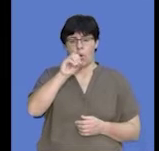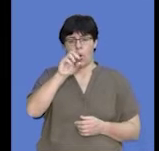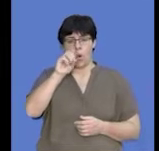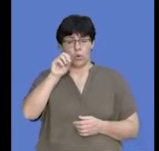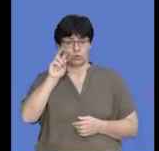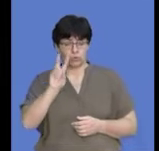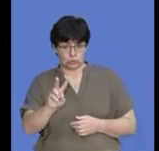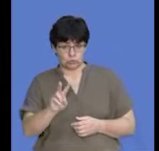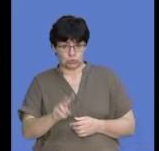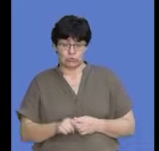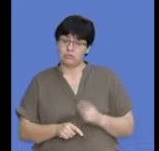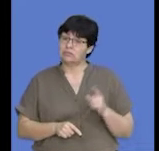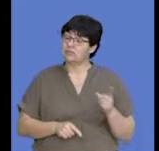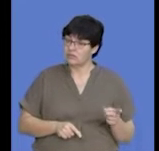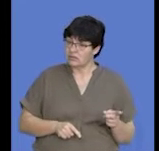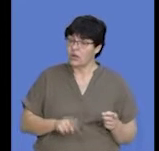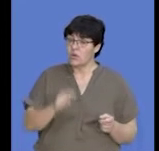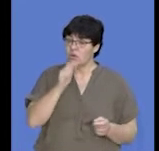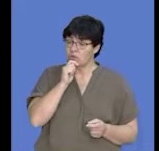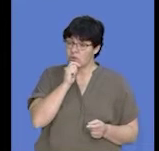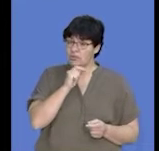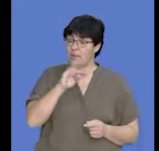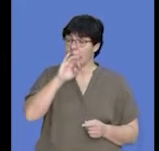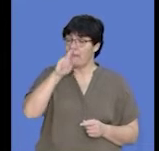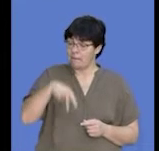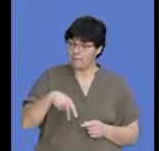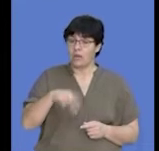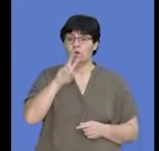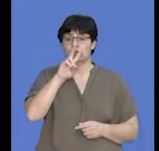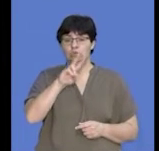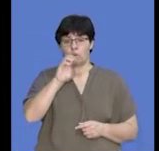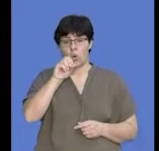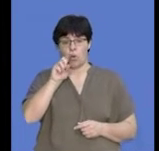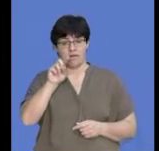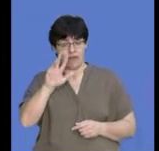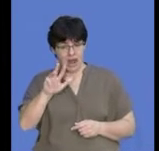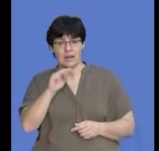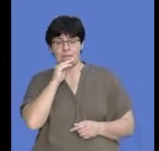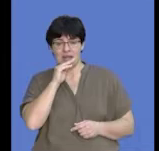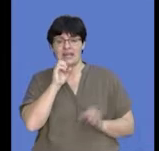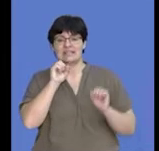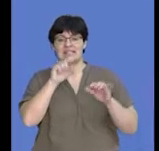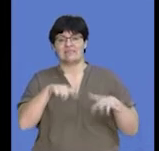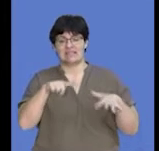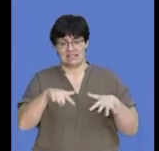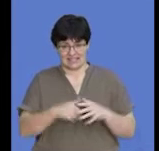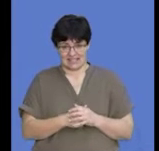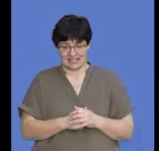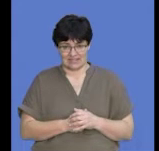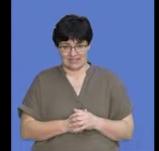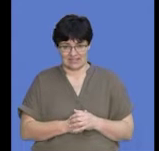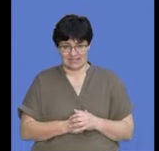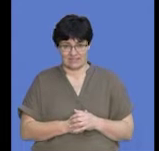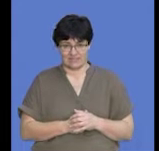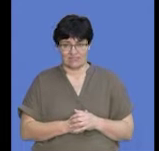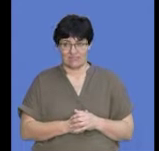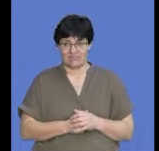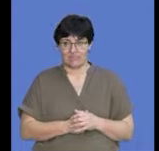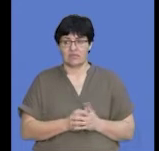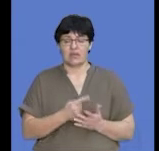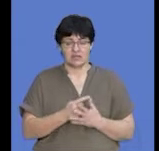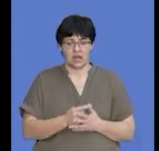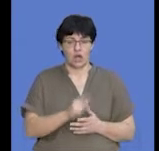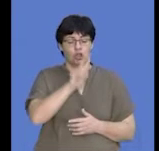2002. And in this case, we're using the map of 2019. Gives me a difference of 17. So I'm going to write it on the side here.